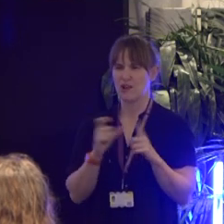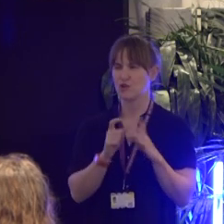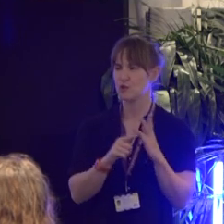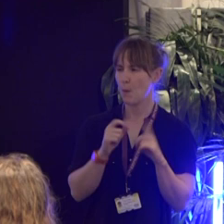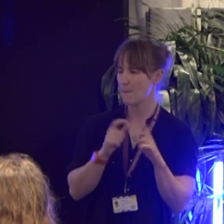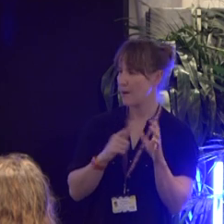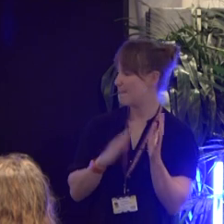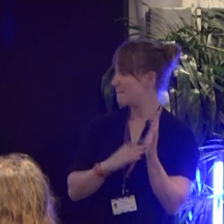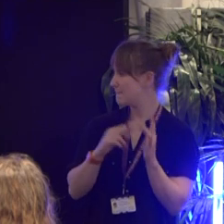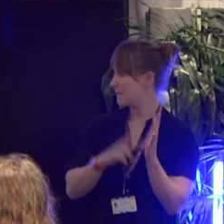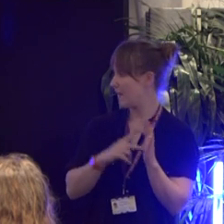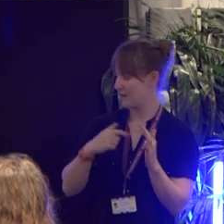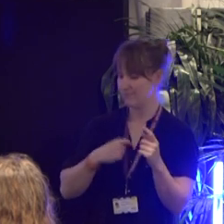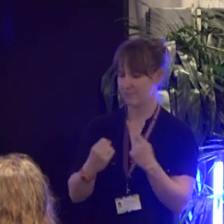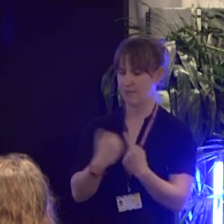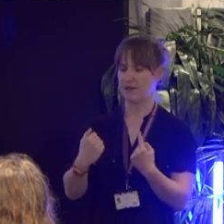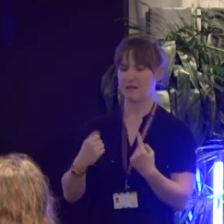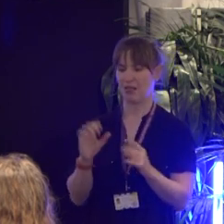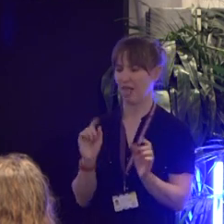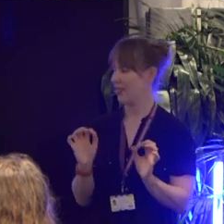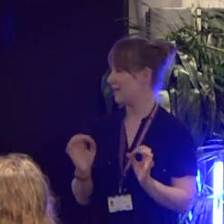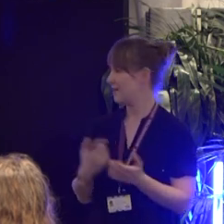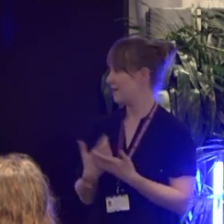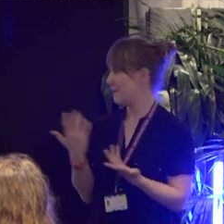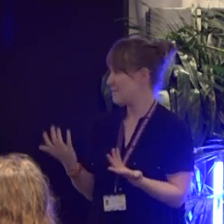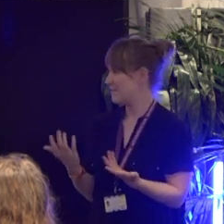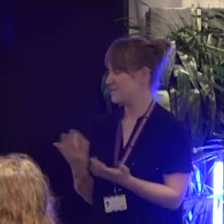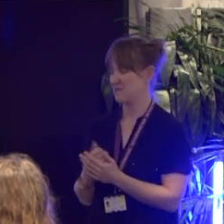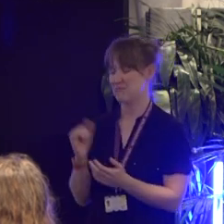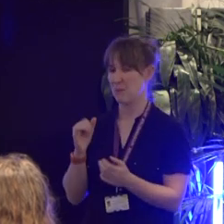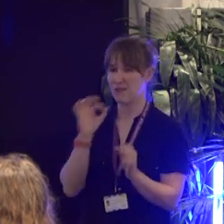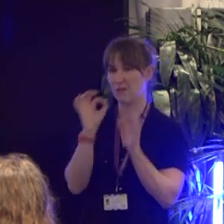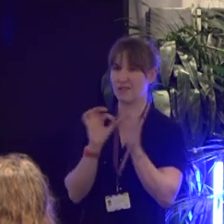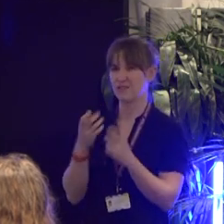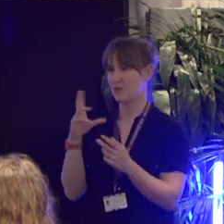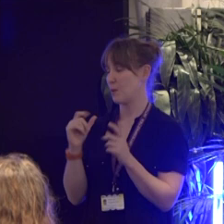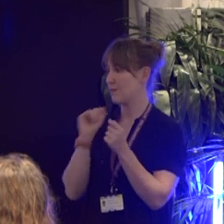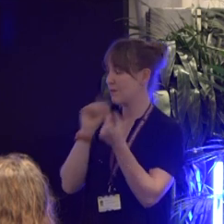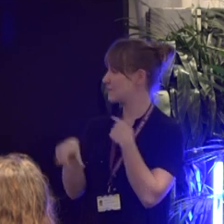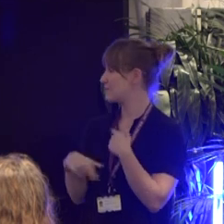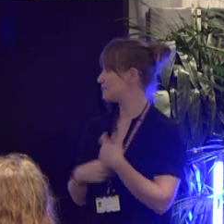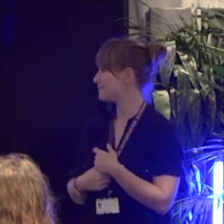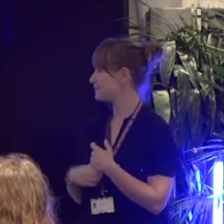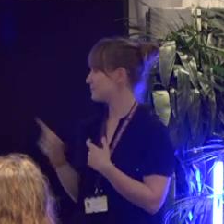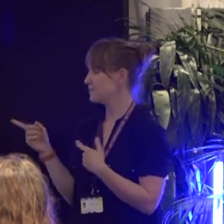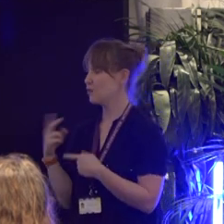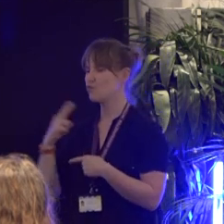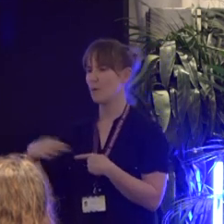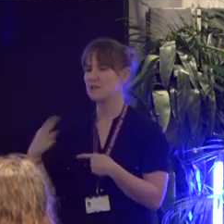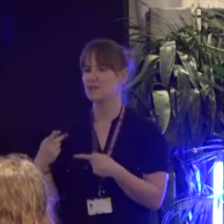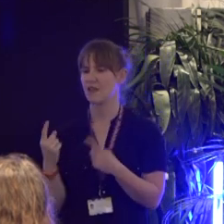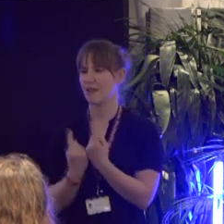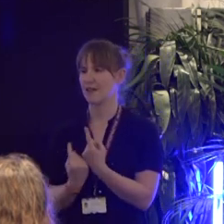is. Just an open question. I have loads of questions and no answers. That repetition thing, I'm curious. Mm. There are academics in the